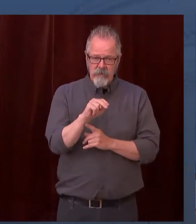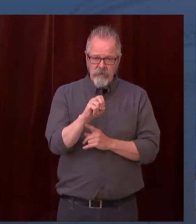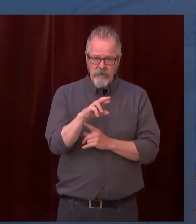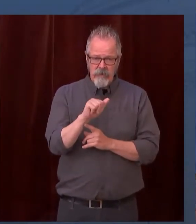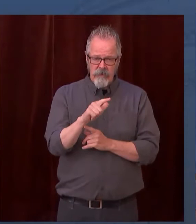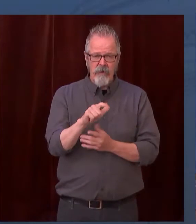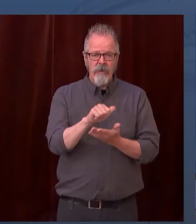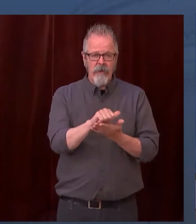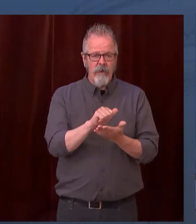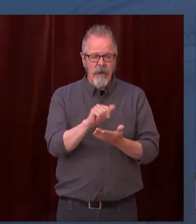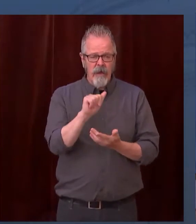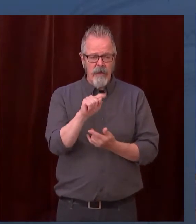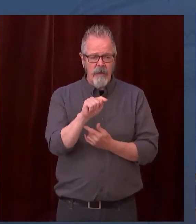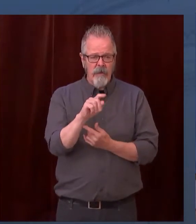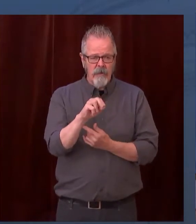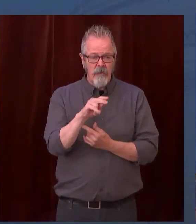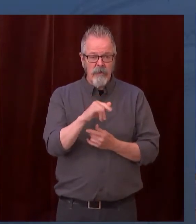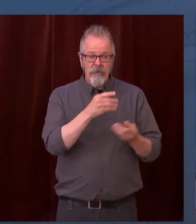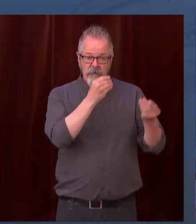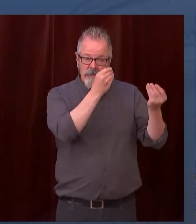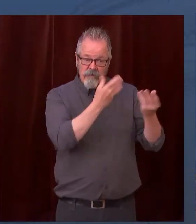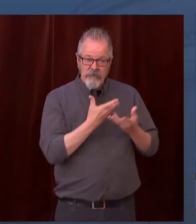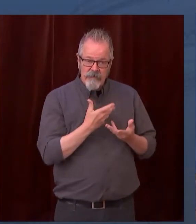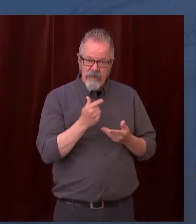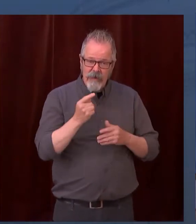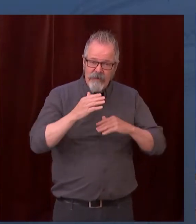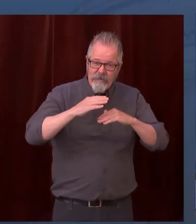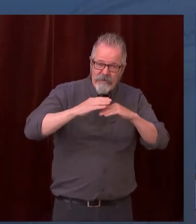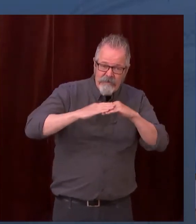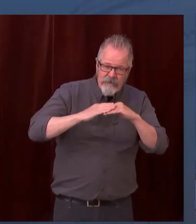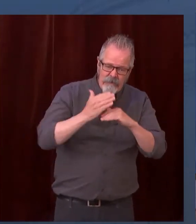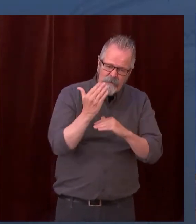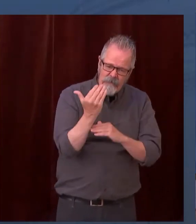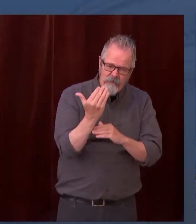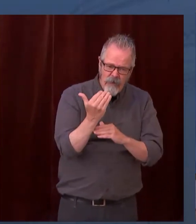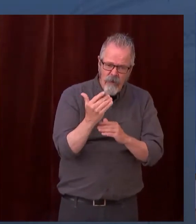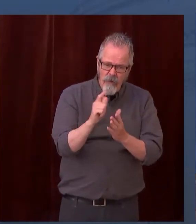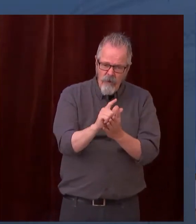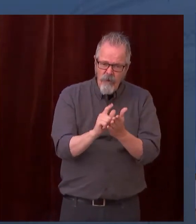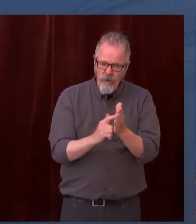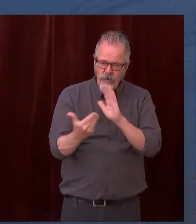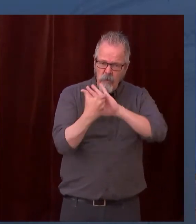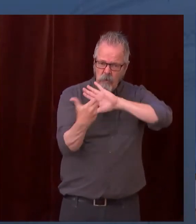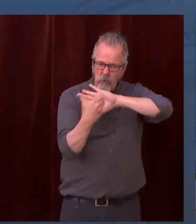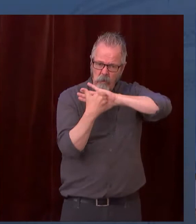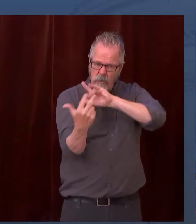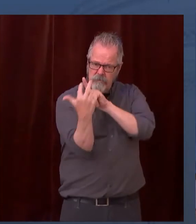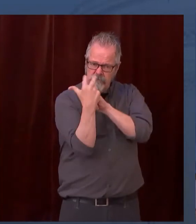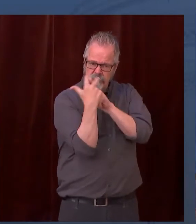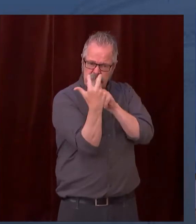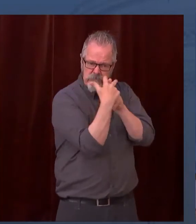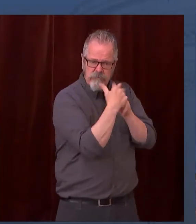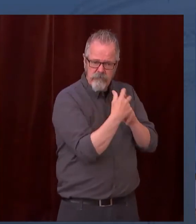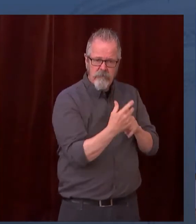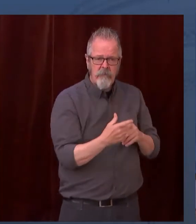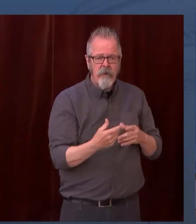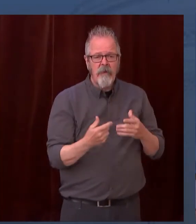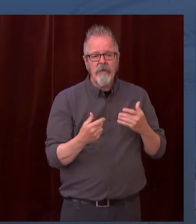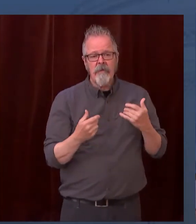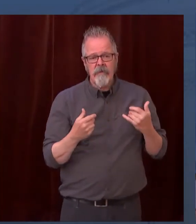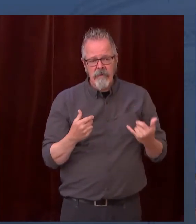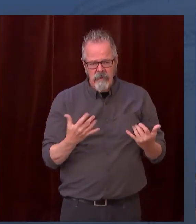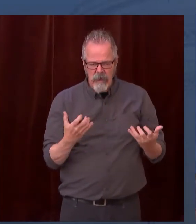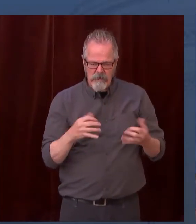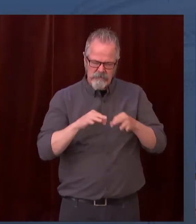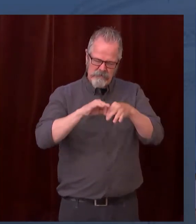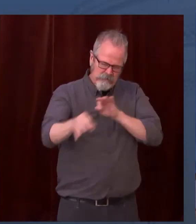of our stay-home order in state and federal courts across the state of Washington the last several months. There have